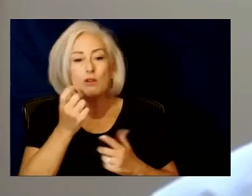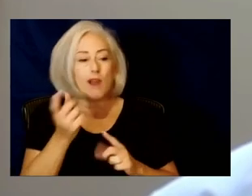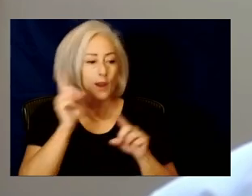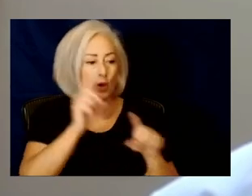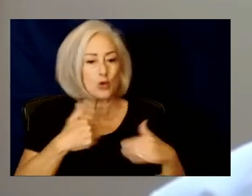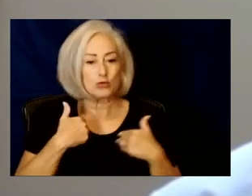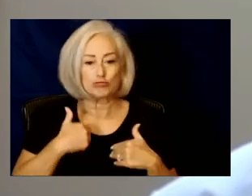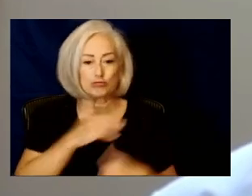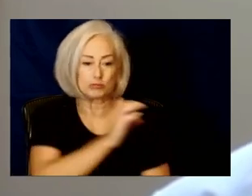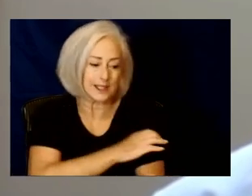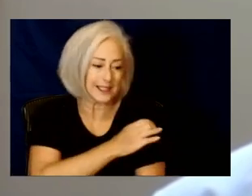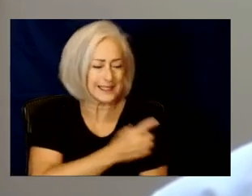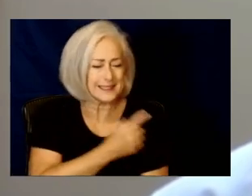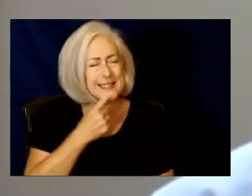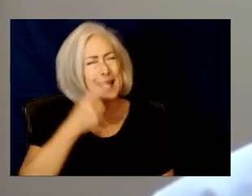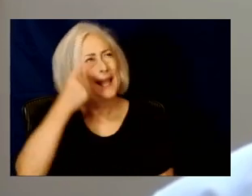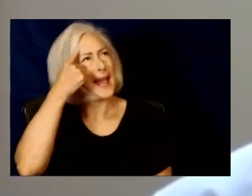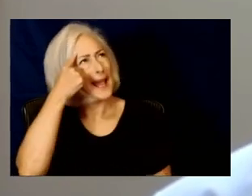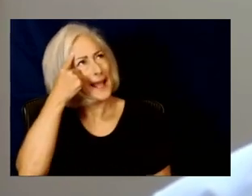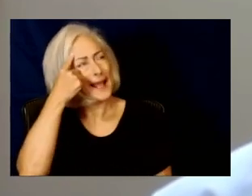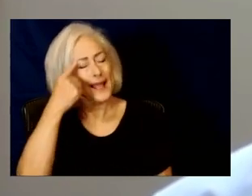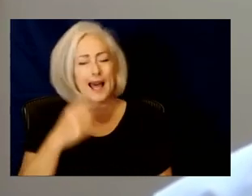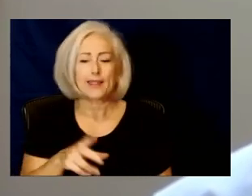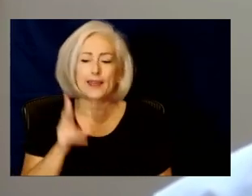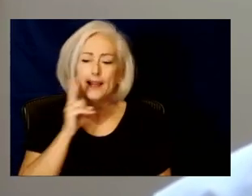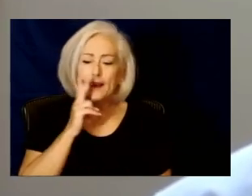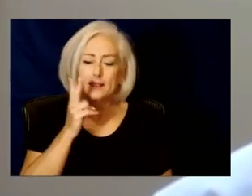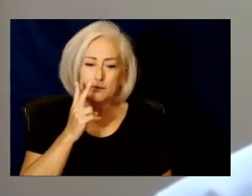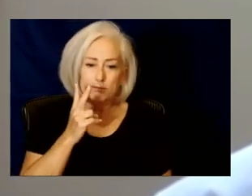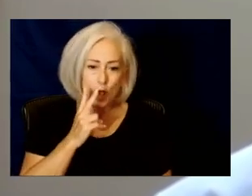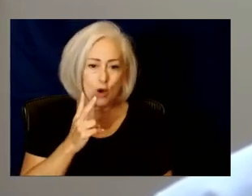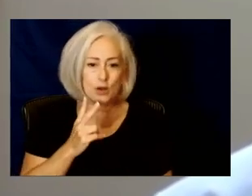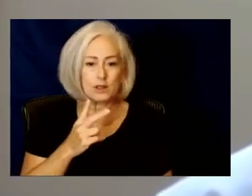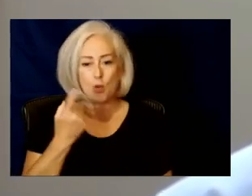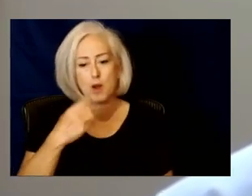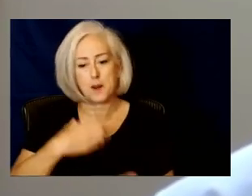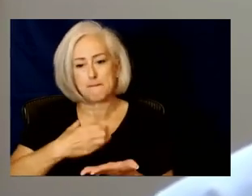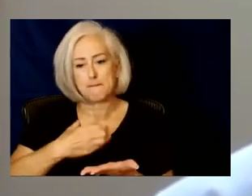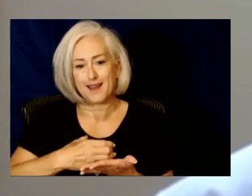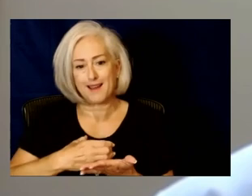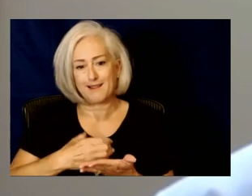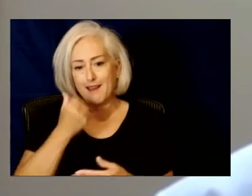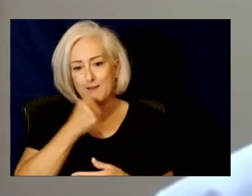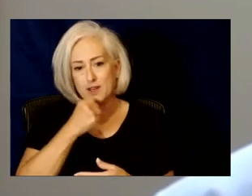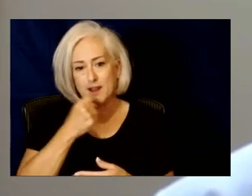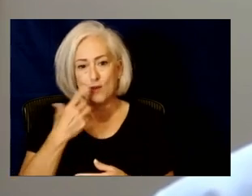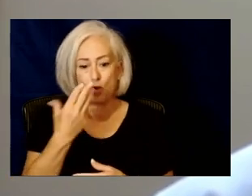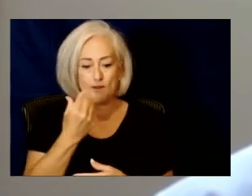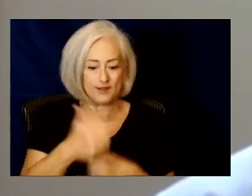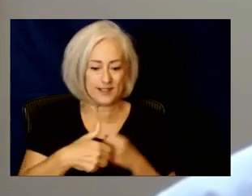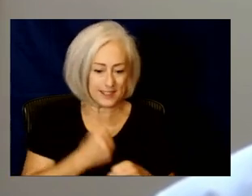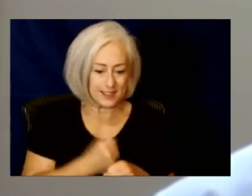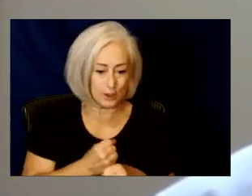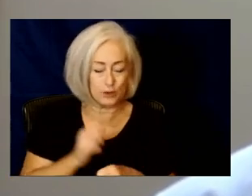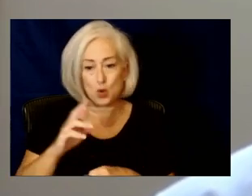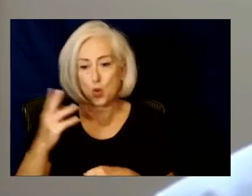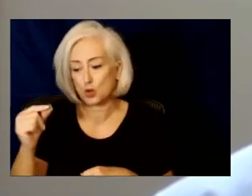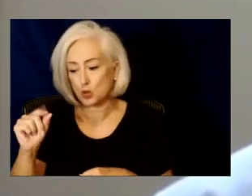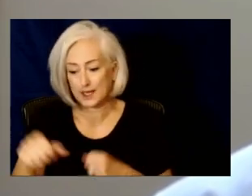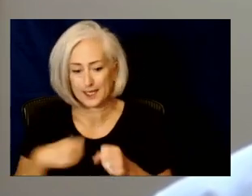hey, I think I've smoked 15 pack years or 20 or 30 pack years. Let's get screened. I